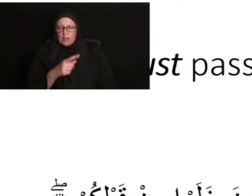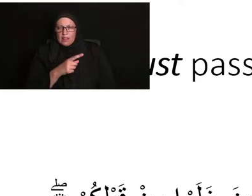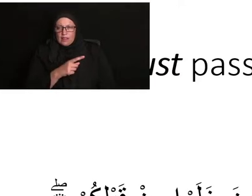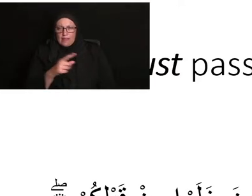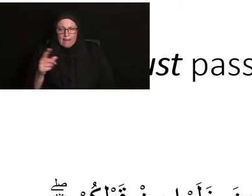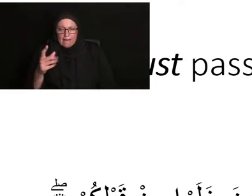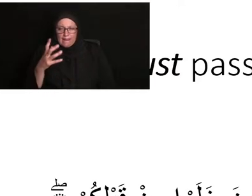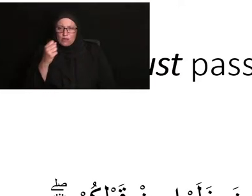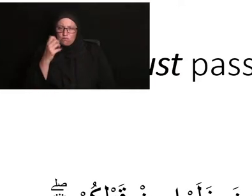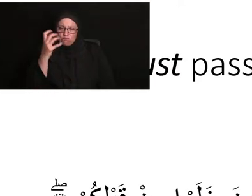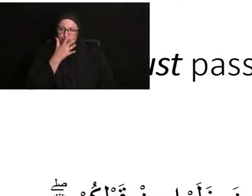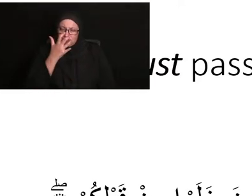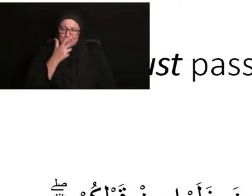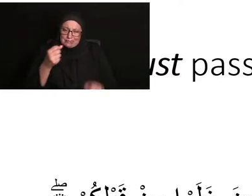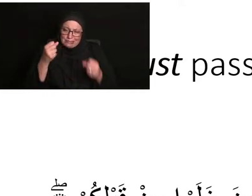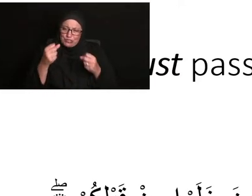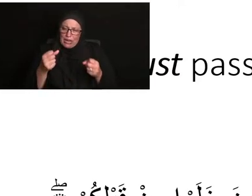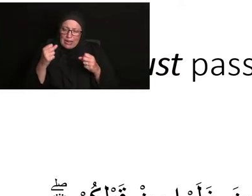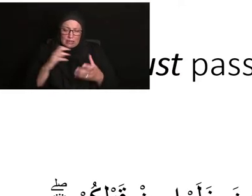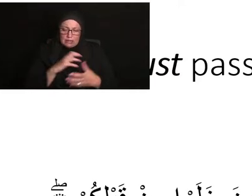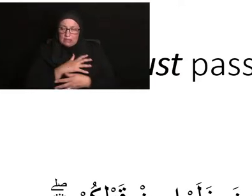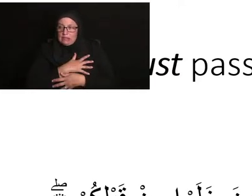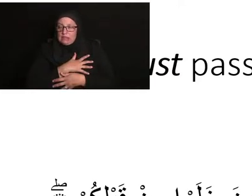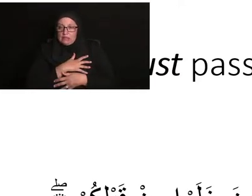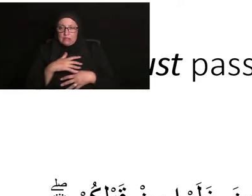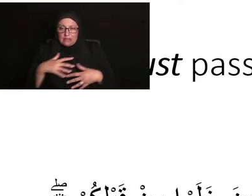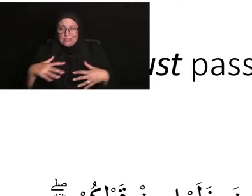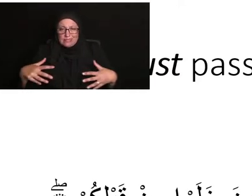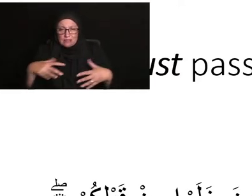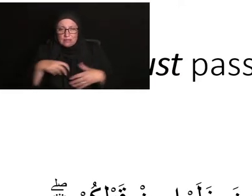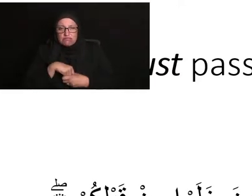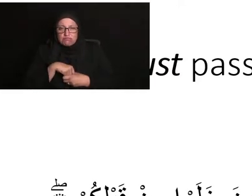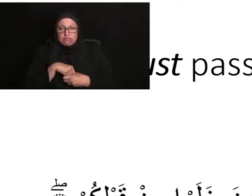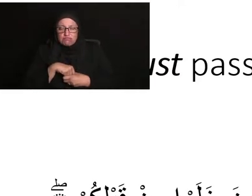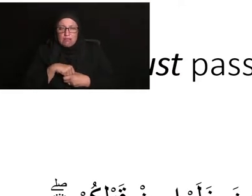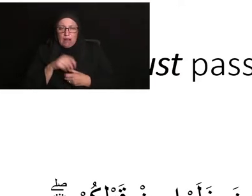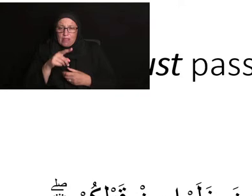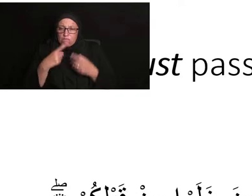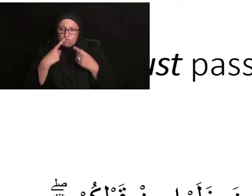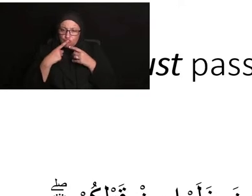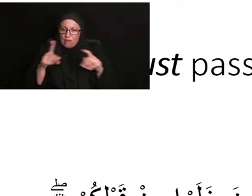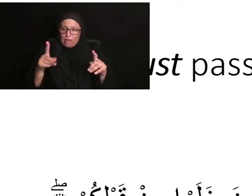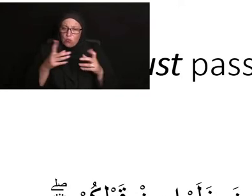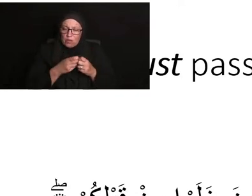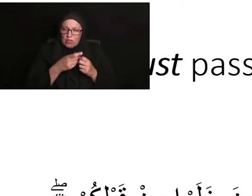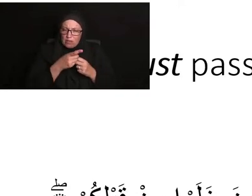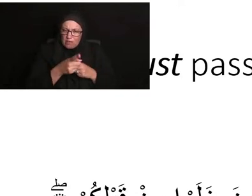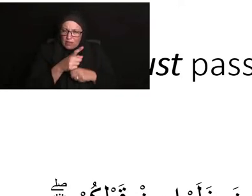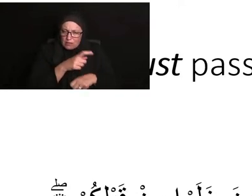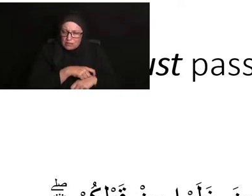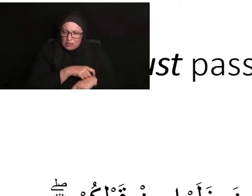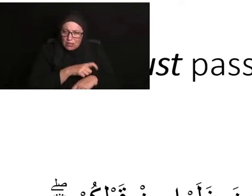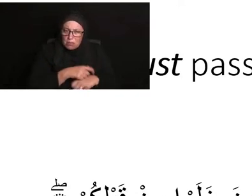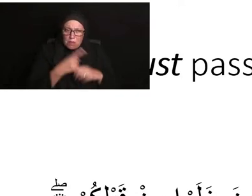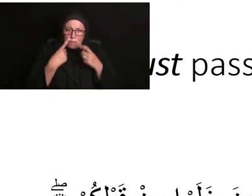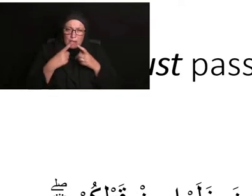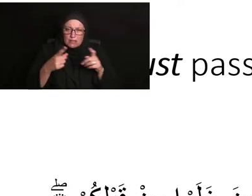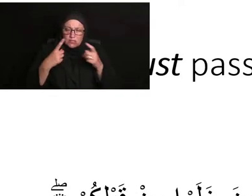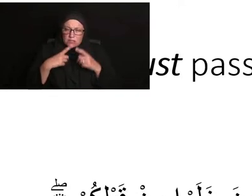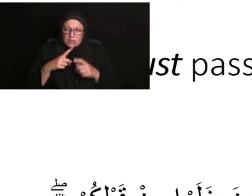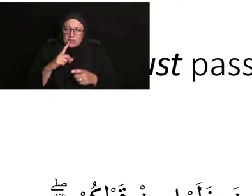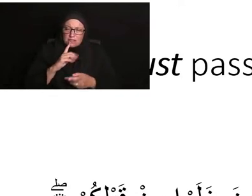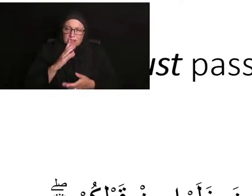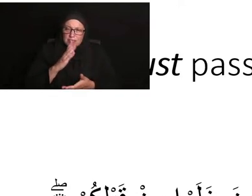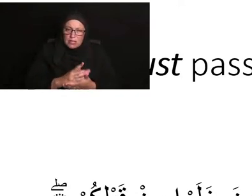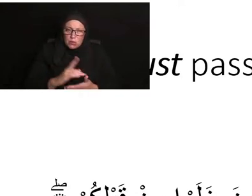they were shaken so violently that the messenger with them at that time and the people who believed said, When